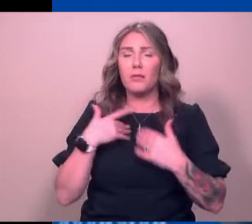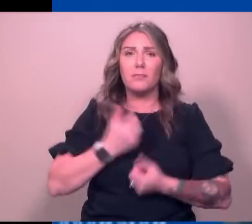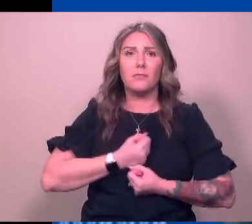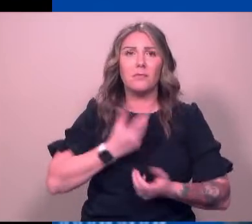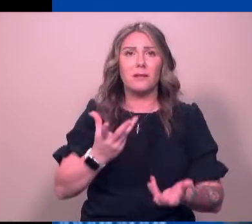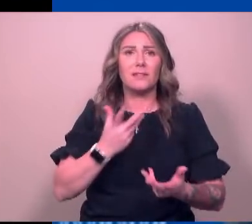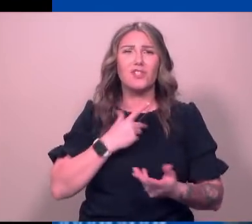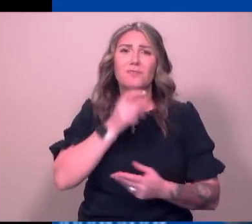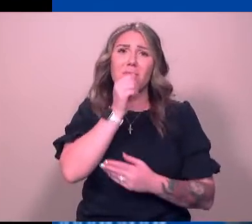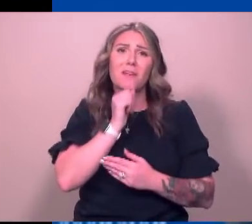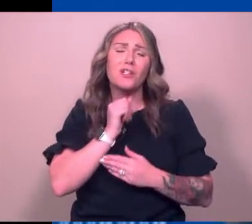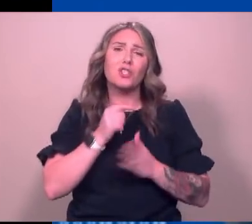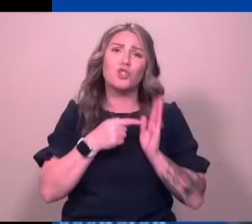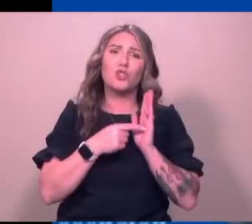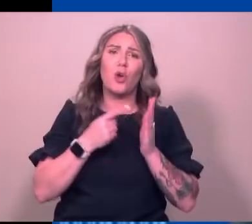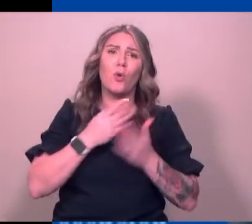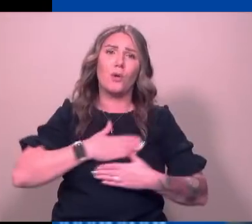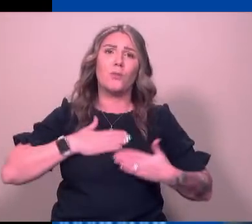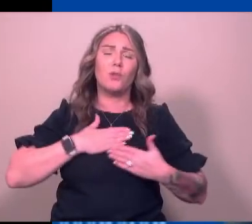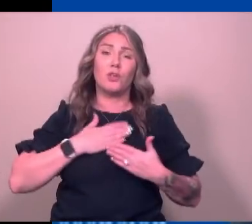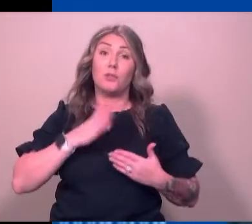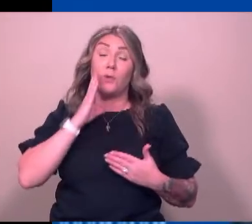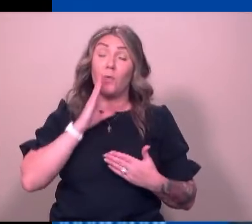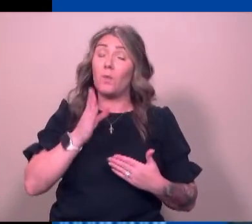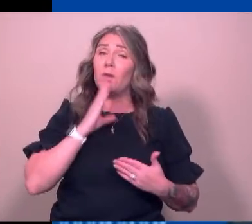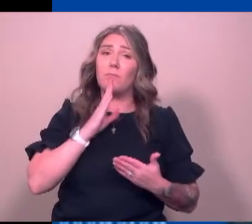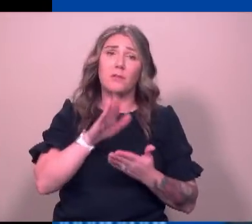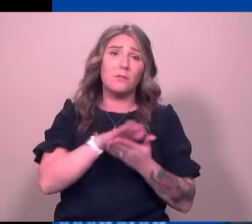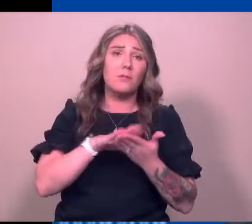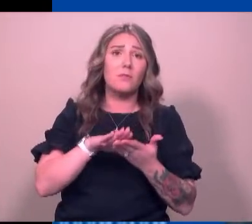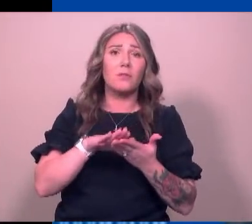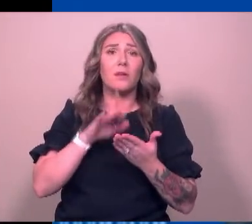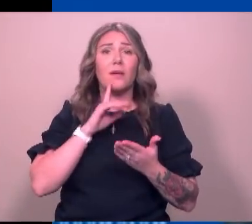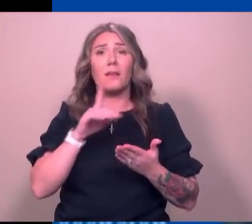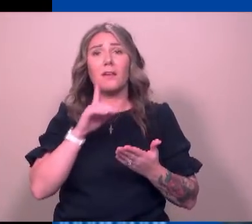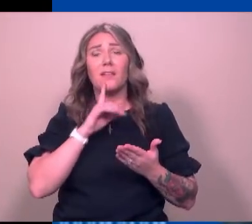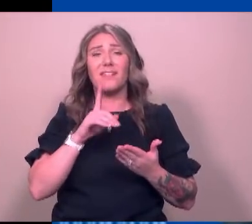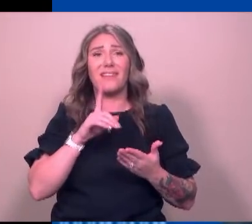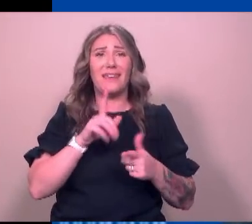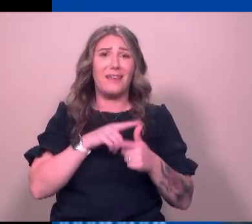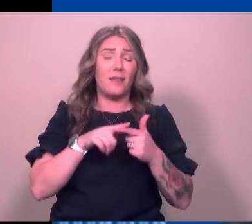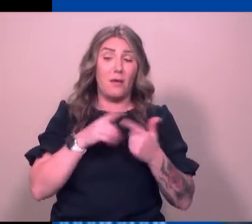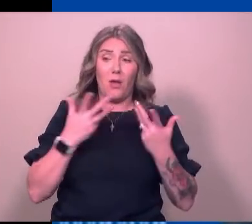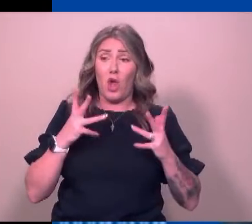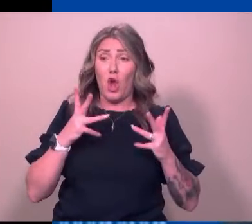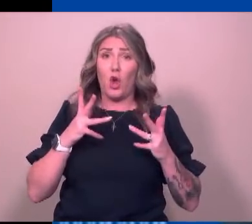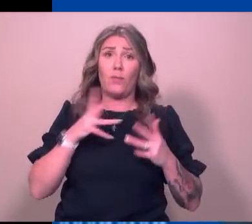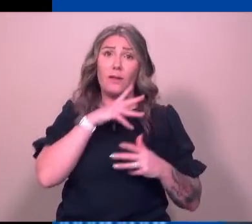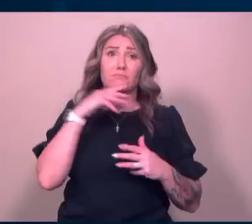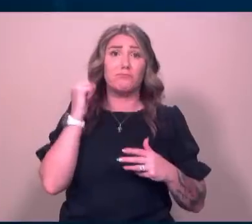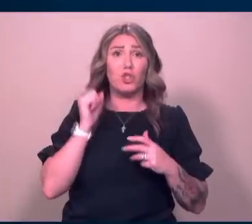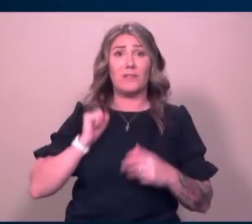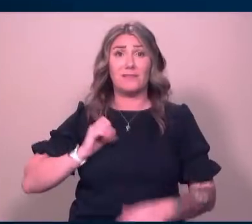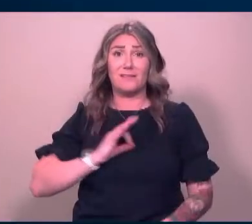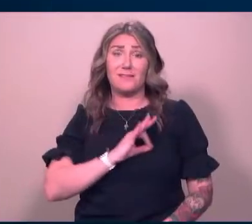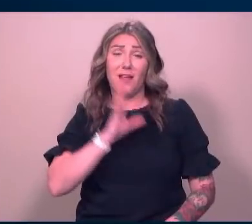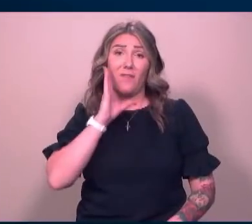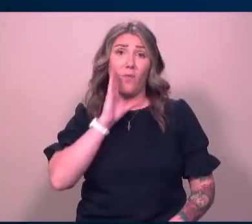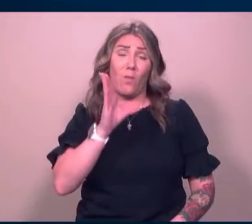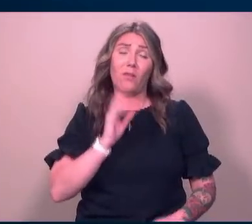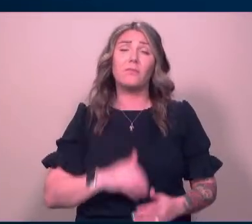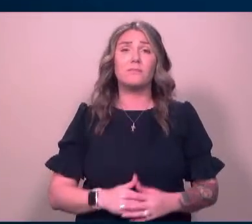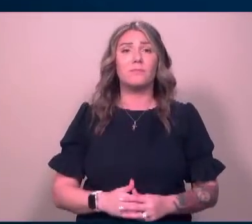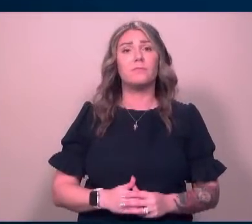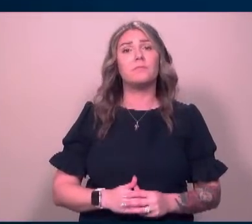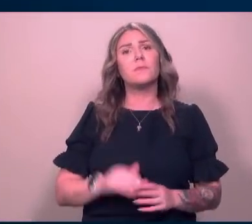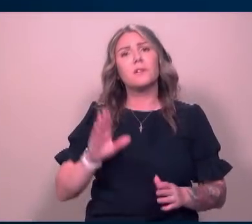and show appreciation, I do think that will go a long way in order for us to retain more of our already strained staff. Yeah. Dr. Watts, you